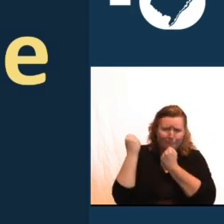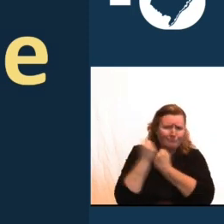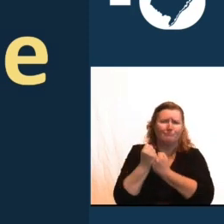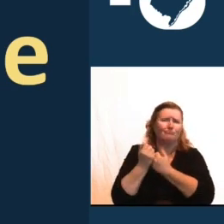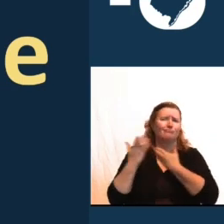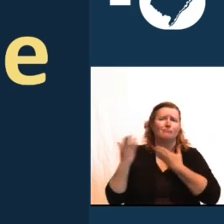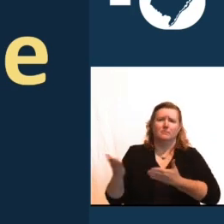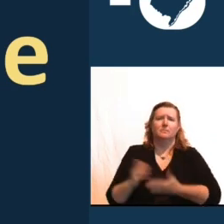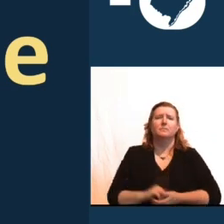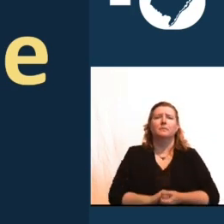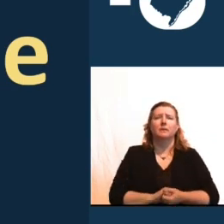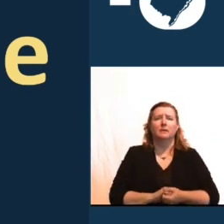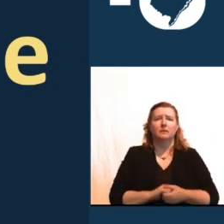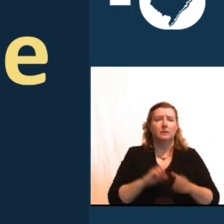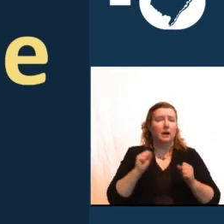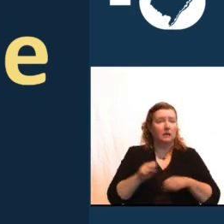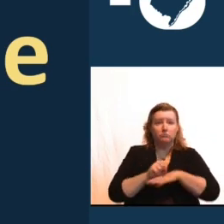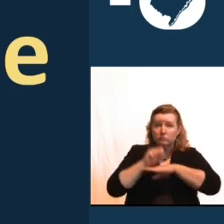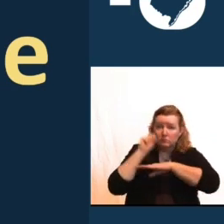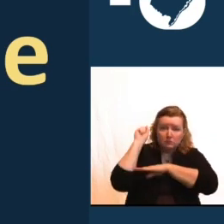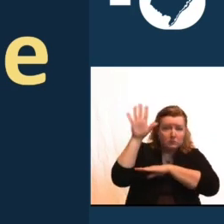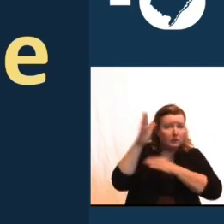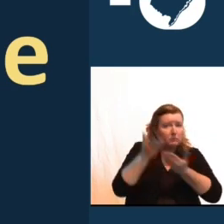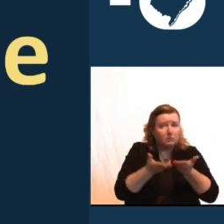who are leaving Ukraine.